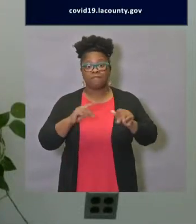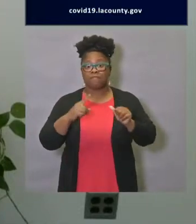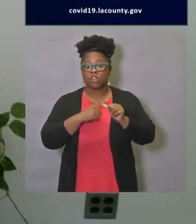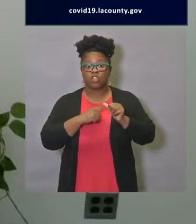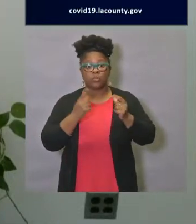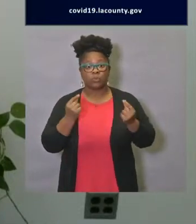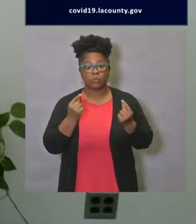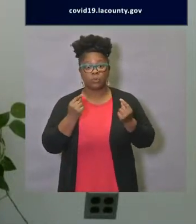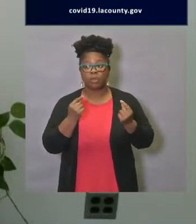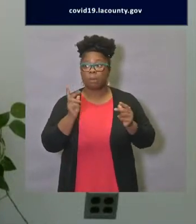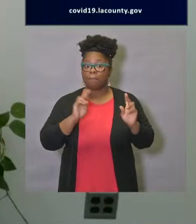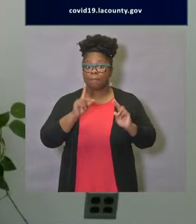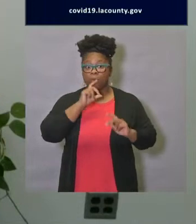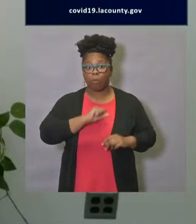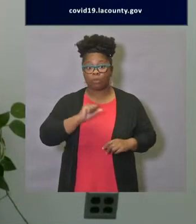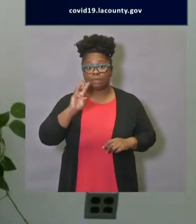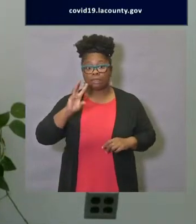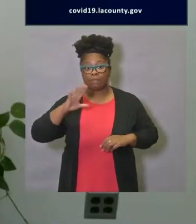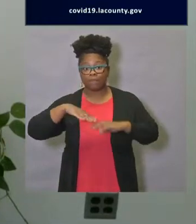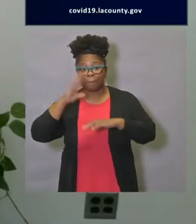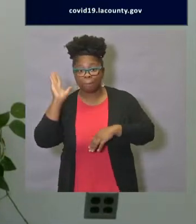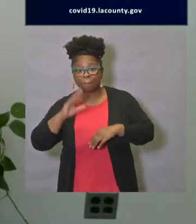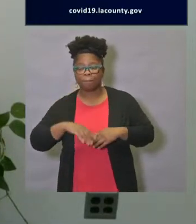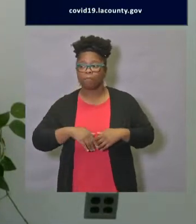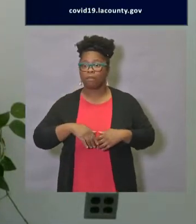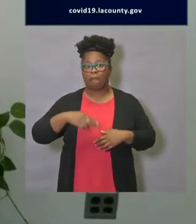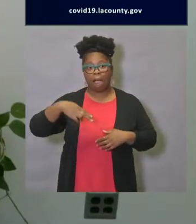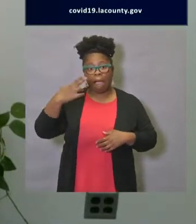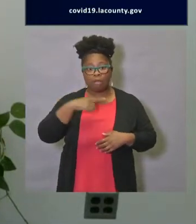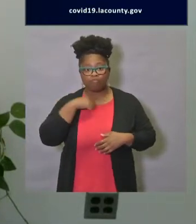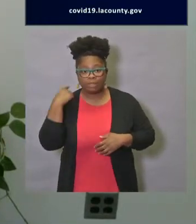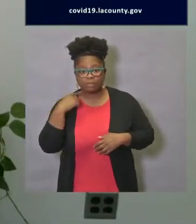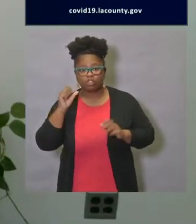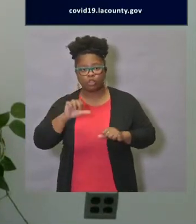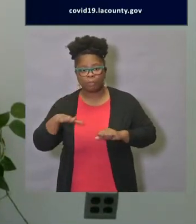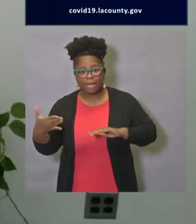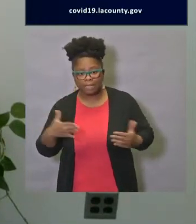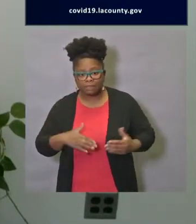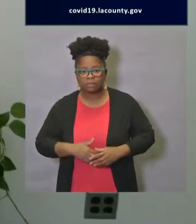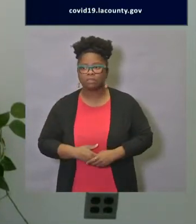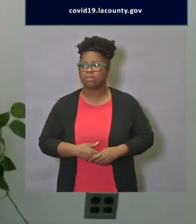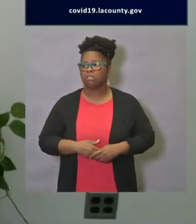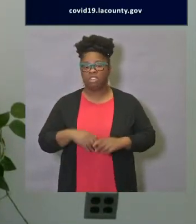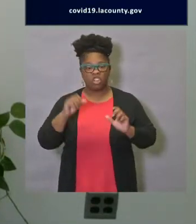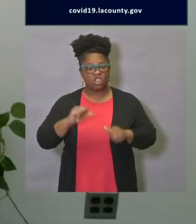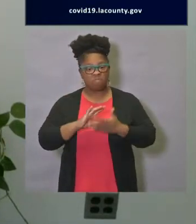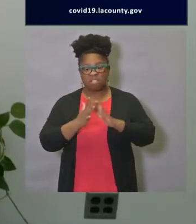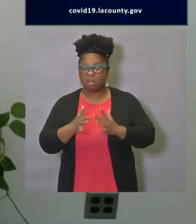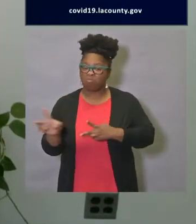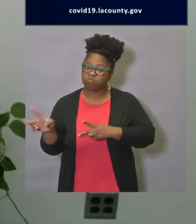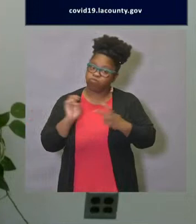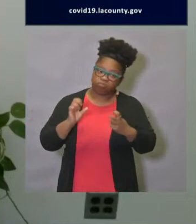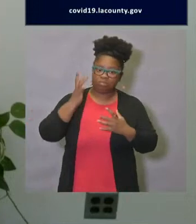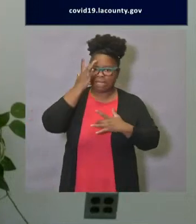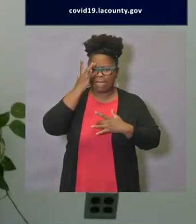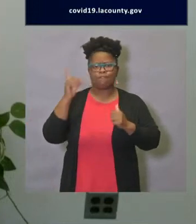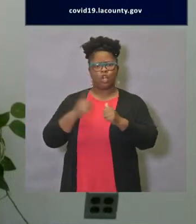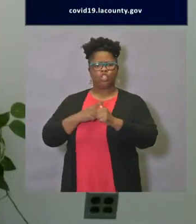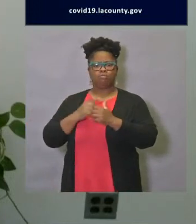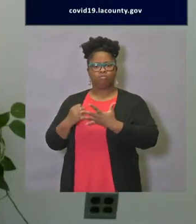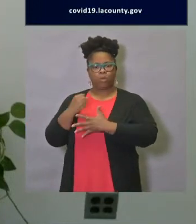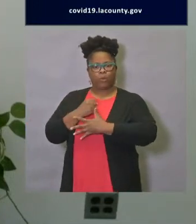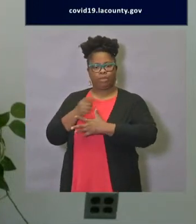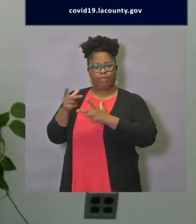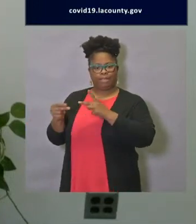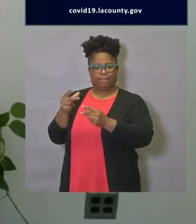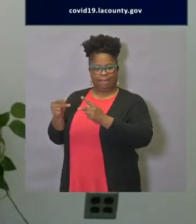those who are 65 and older at higher risk of passing away or getting serious illness, that we were vaccinating them. We